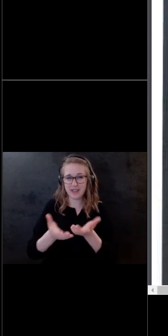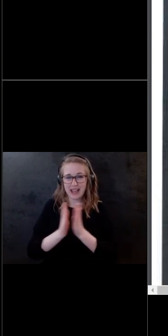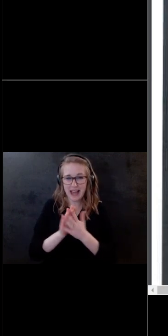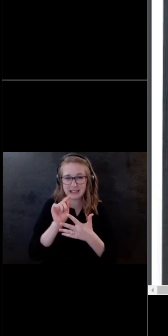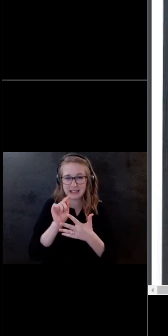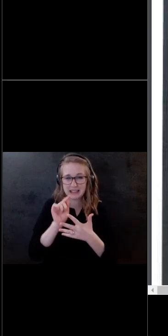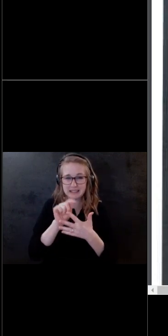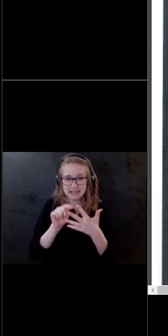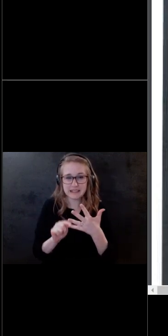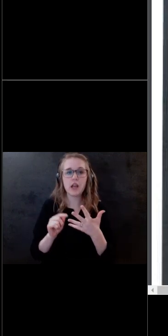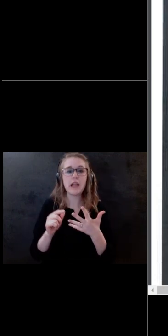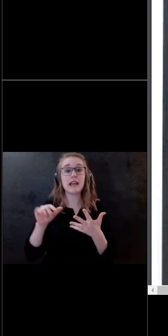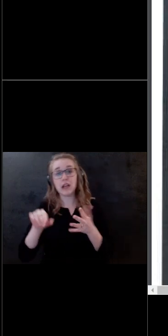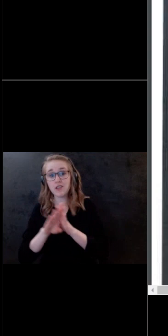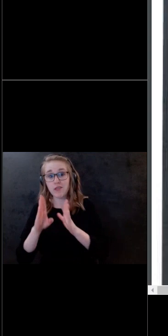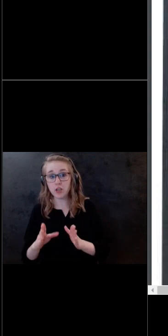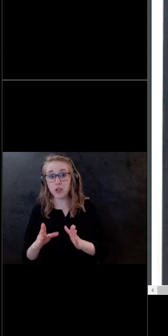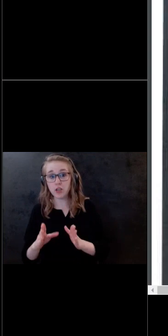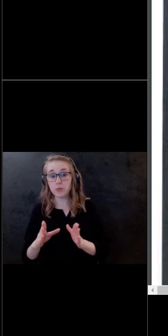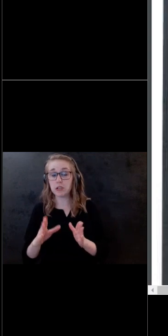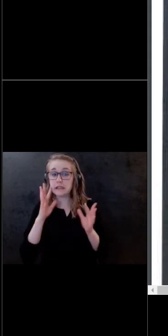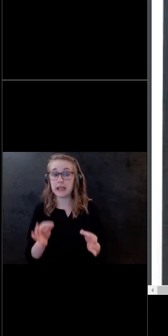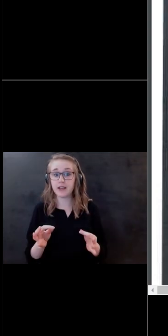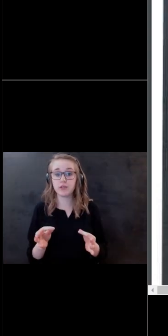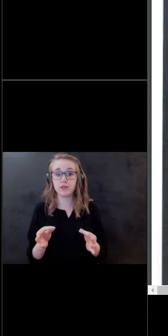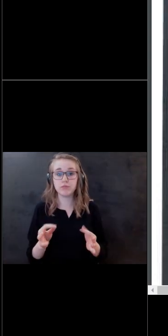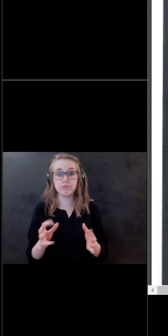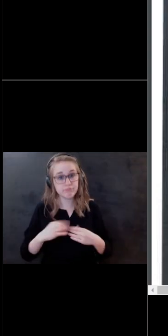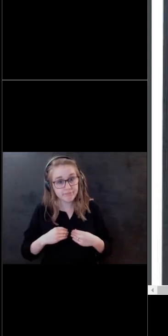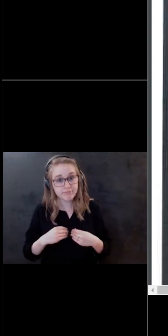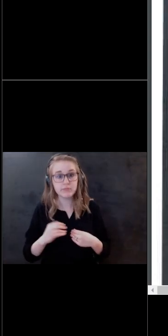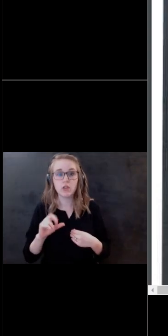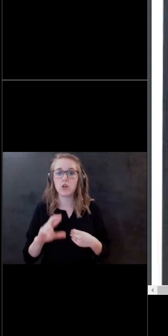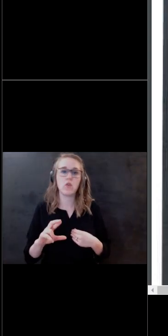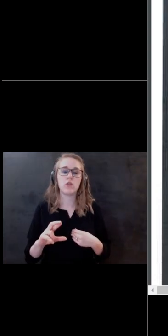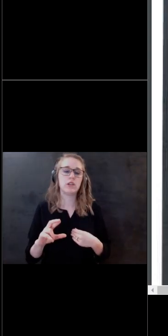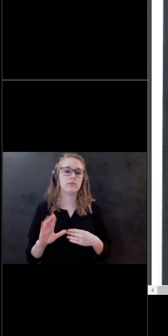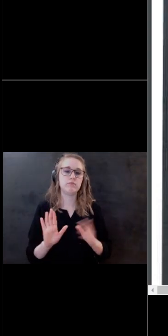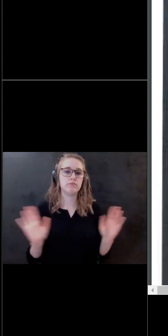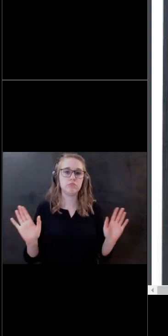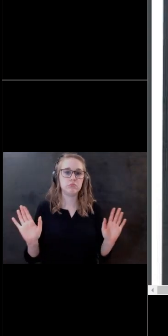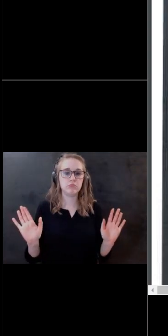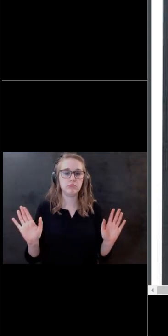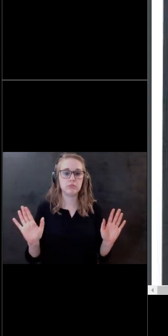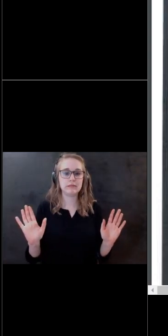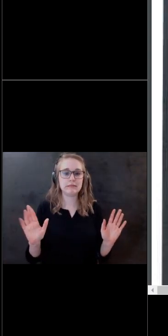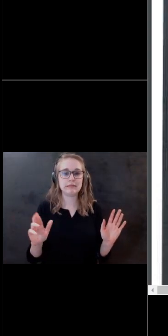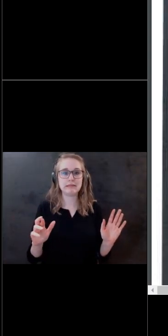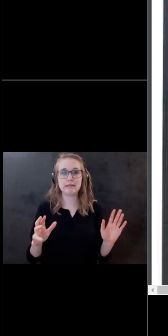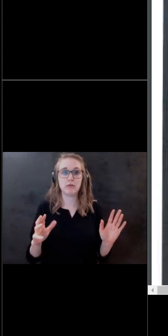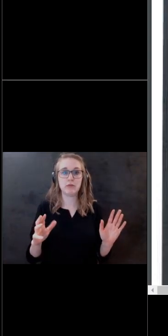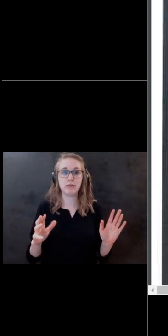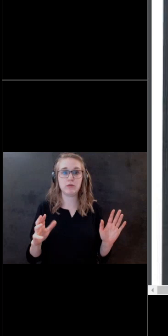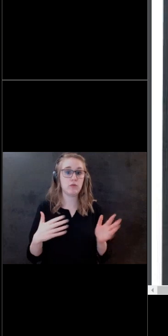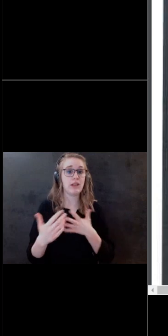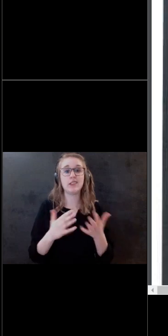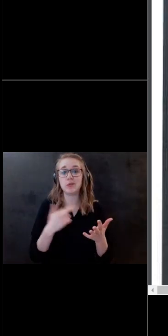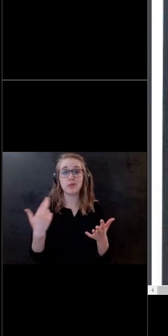and whether the developer would choose to acquiesce to that or would choose to take the risk of whatever legal action the